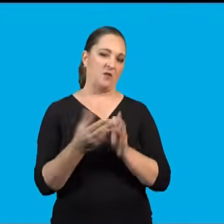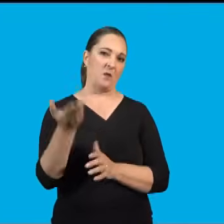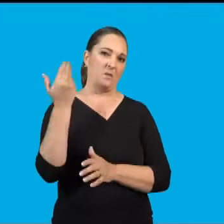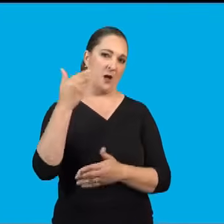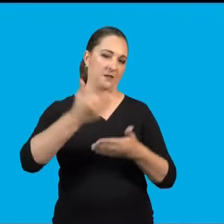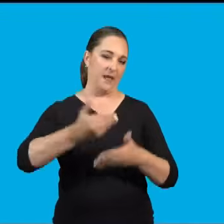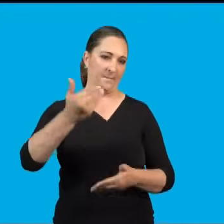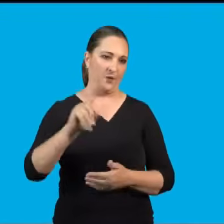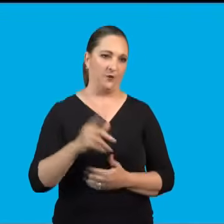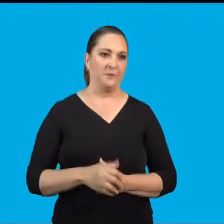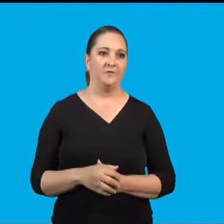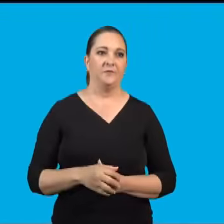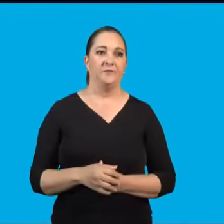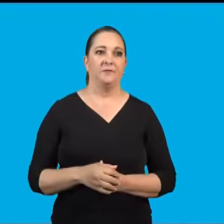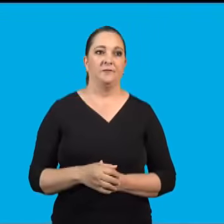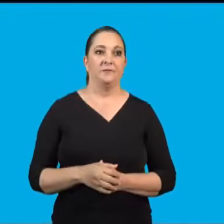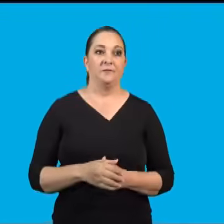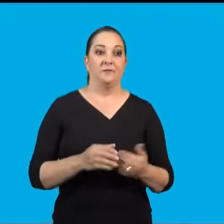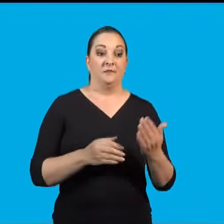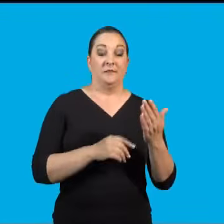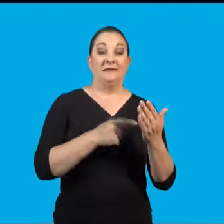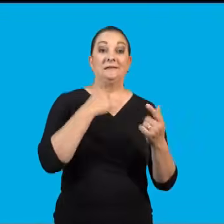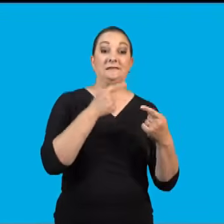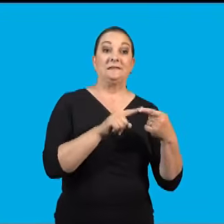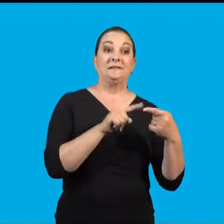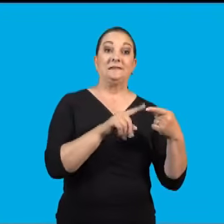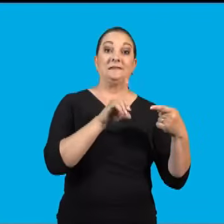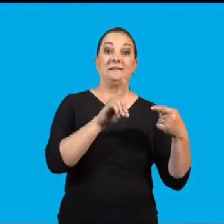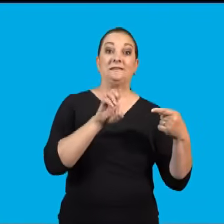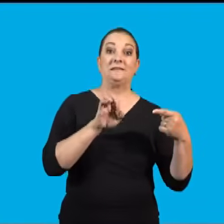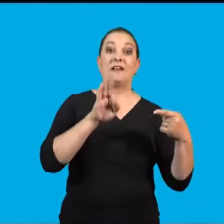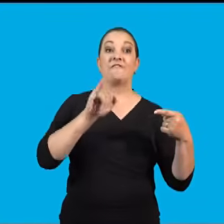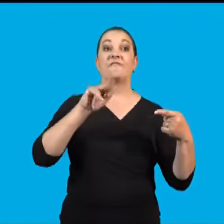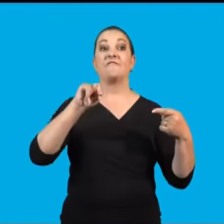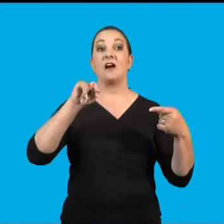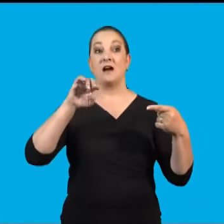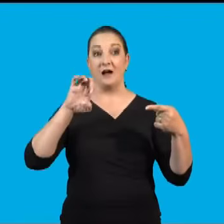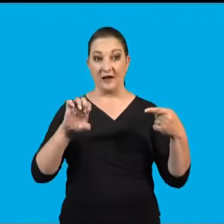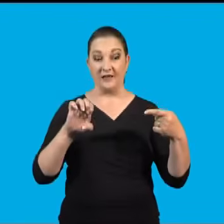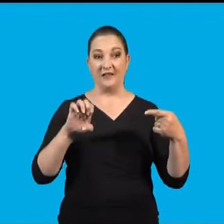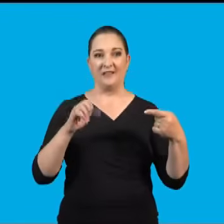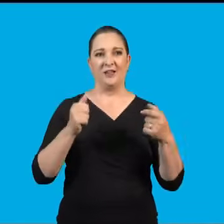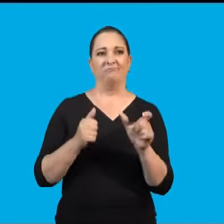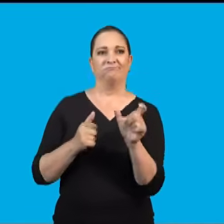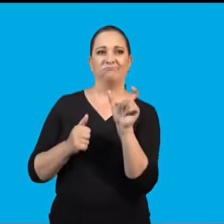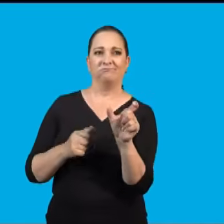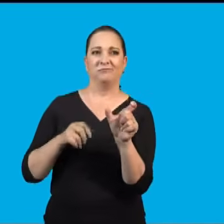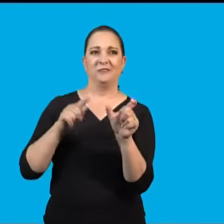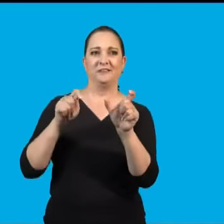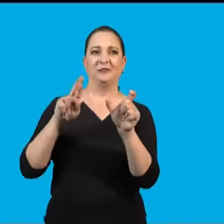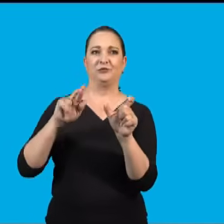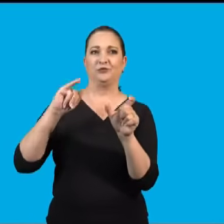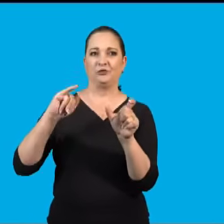past paper. First example says, define the term tricameral parliament in